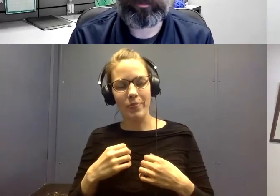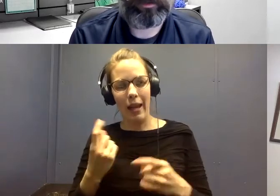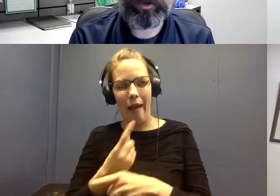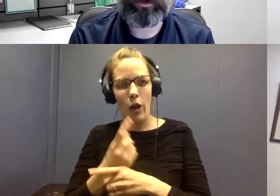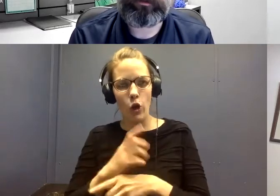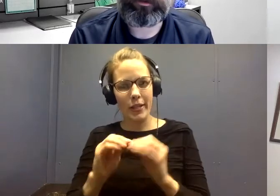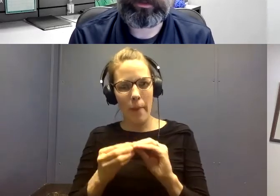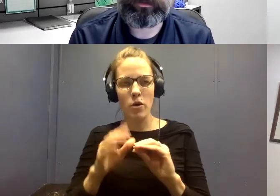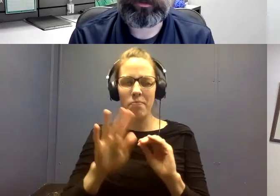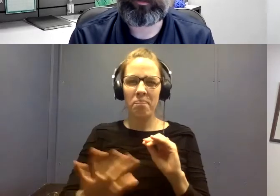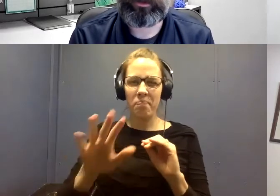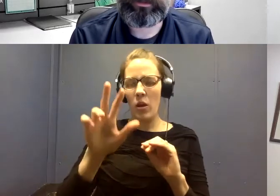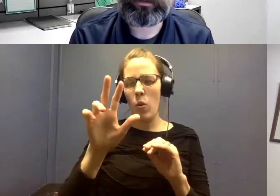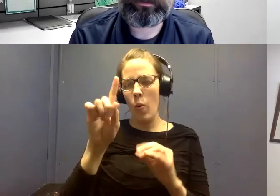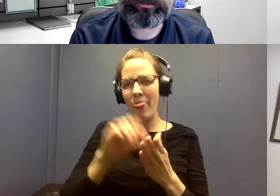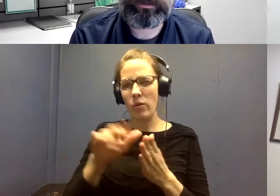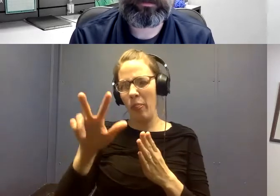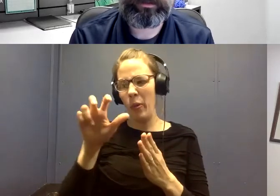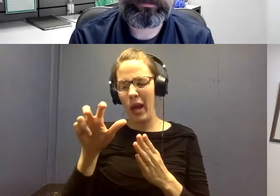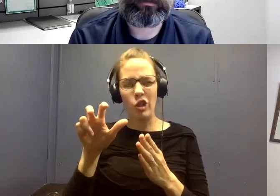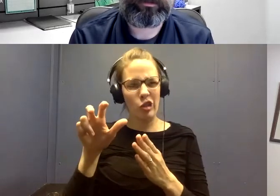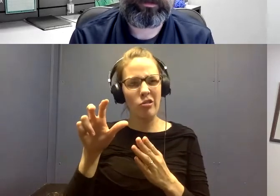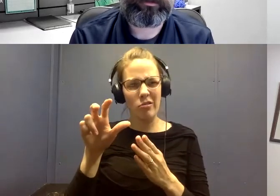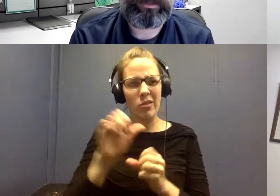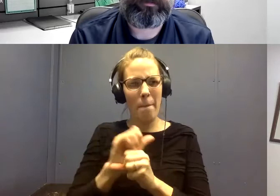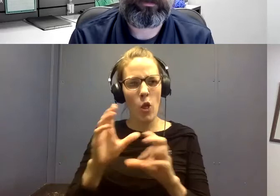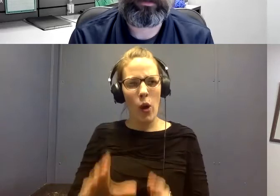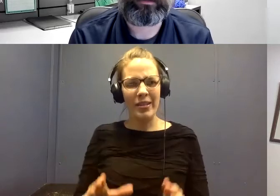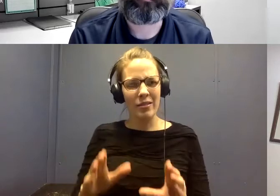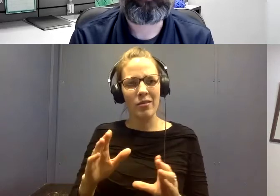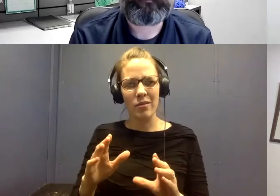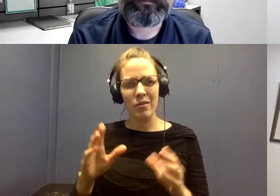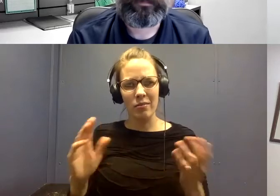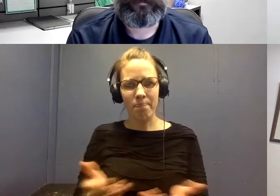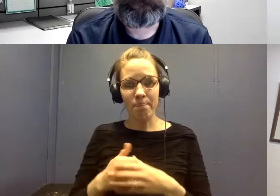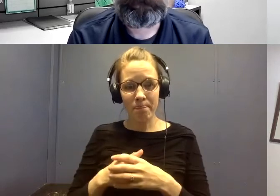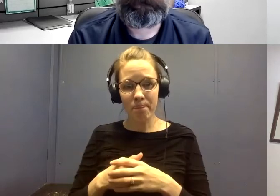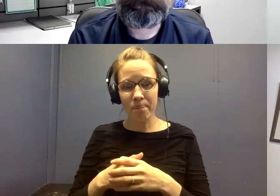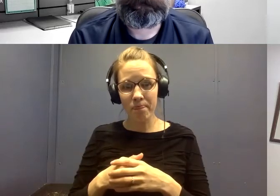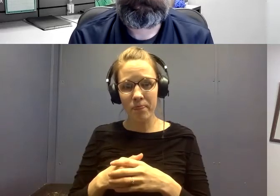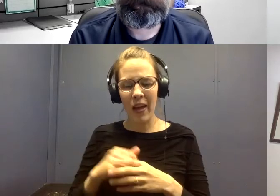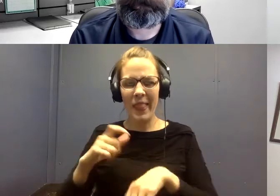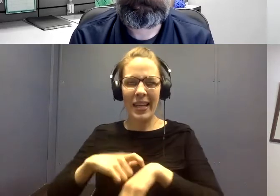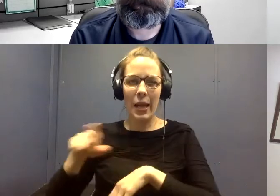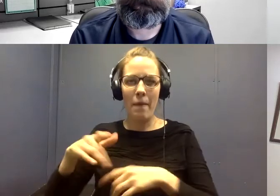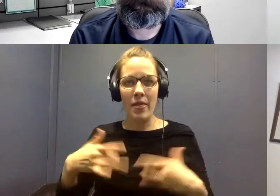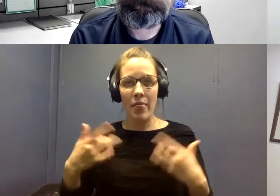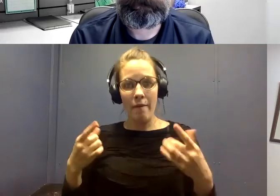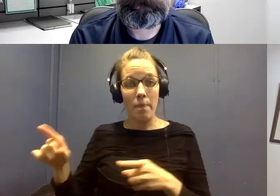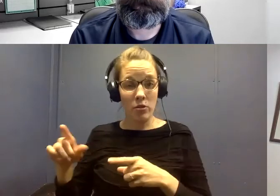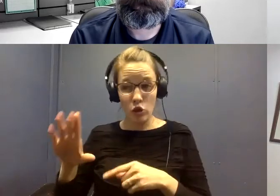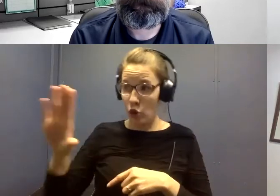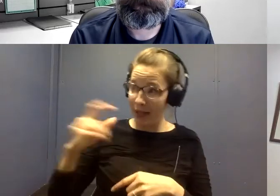but right in the ballpark of 1,300 employees on site at the time of the event. And so was it, you were